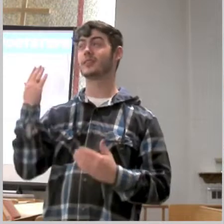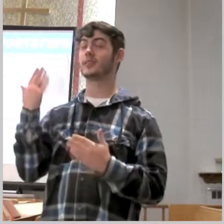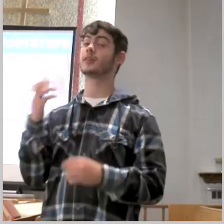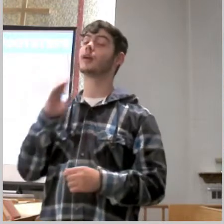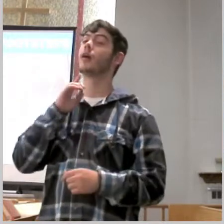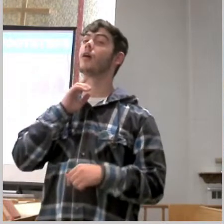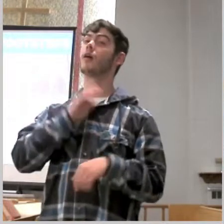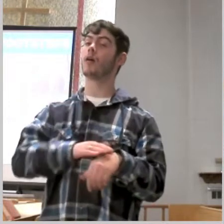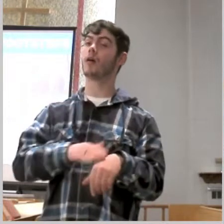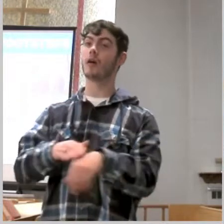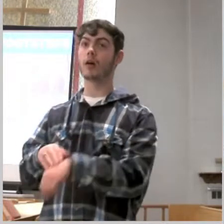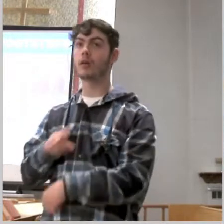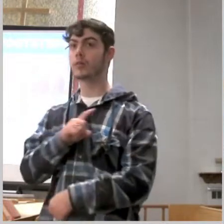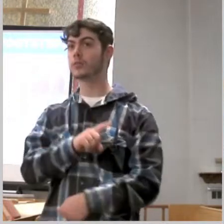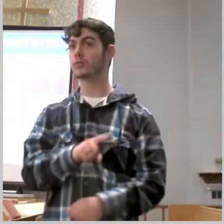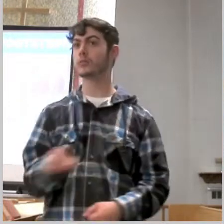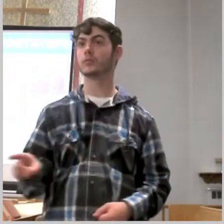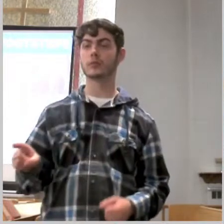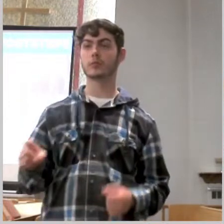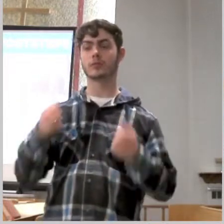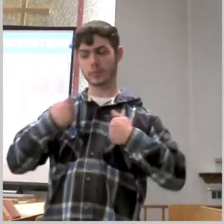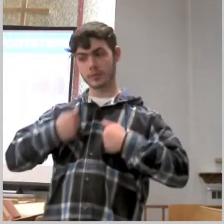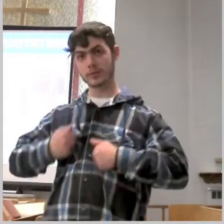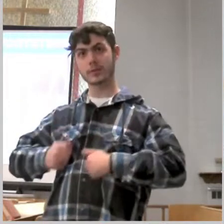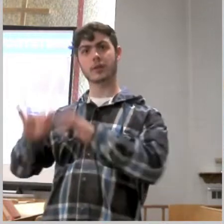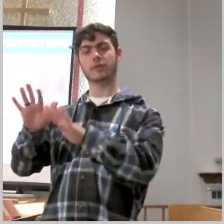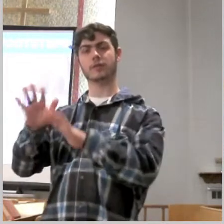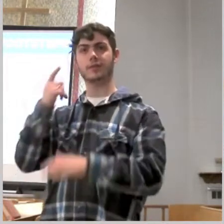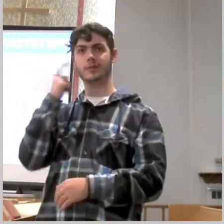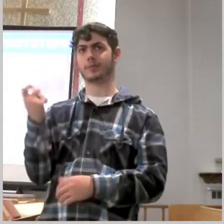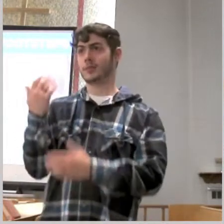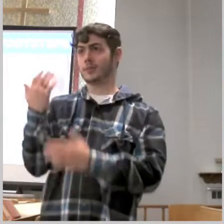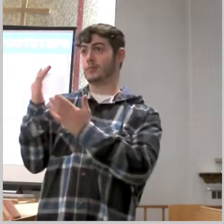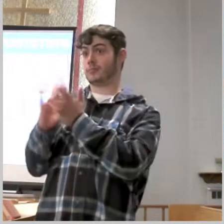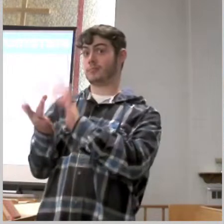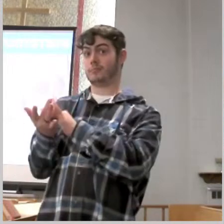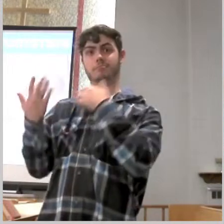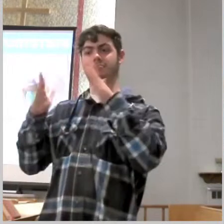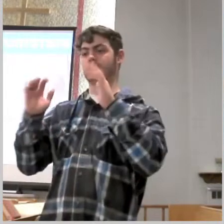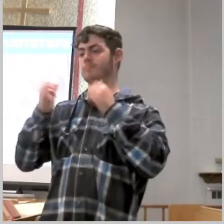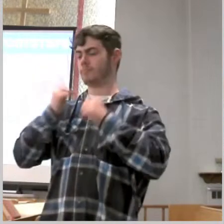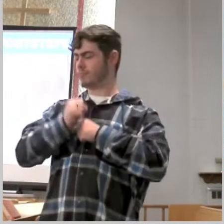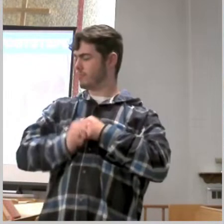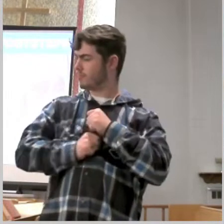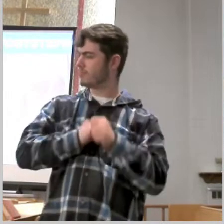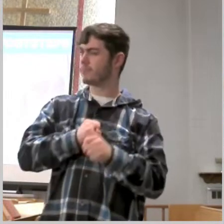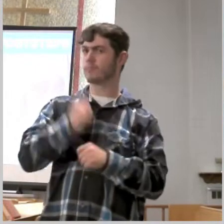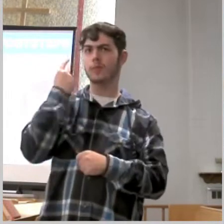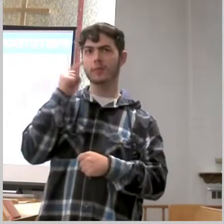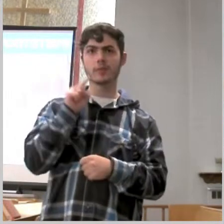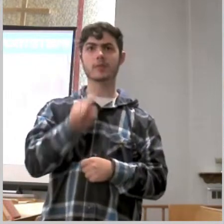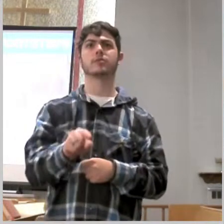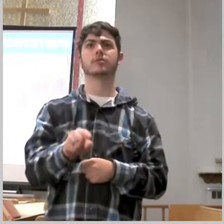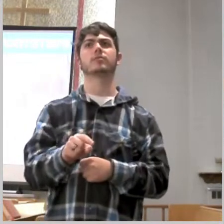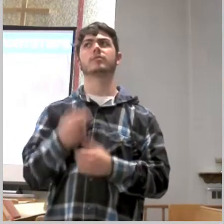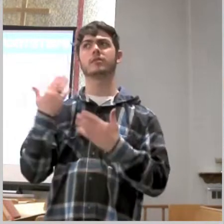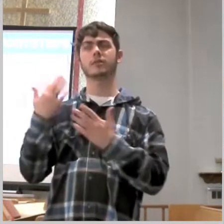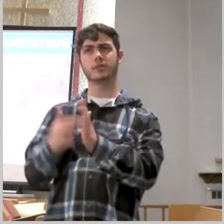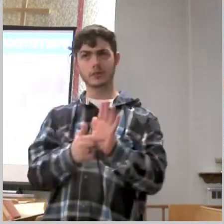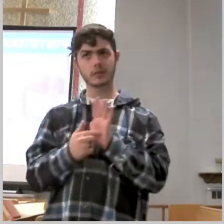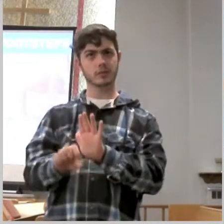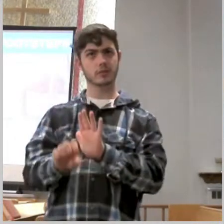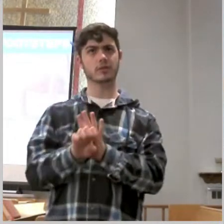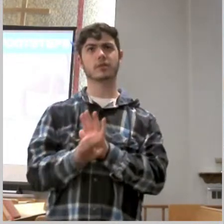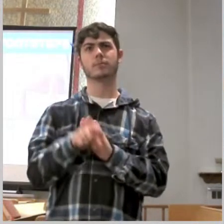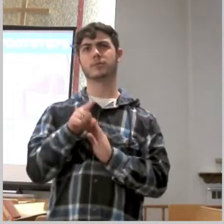because Christ also suffered for you, leaving you an example that you should follow in his footsteps. And